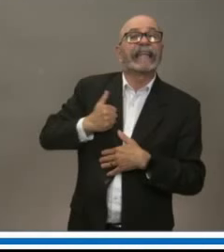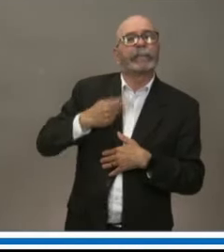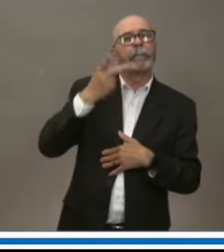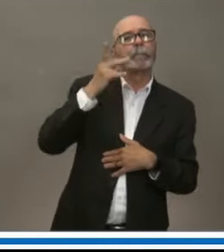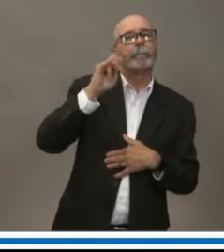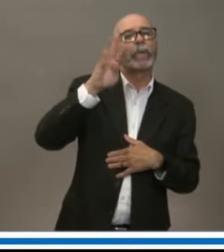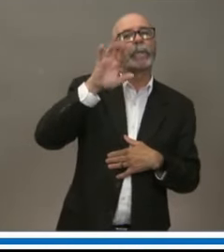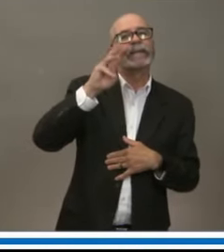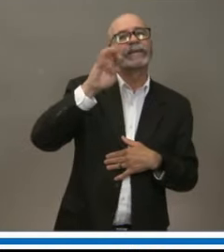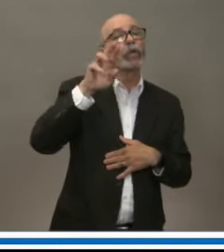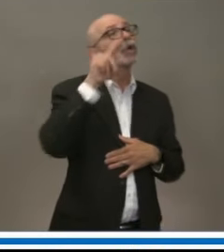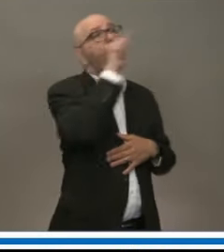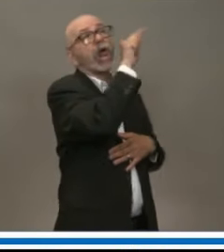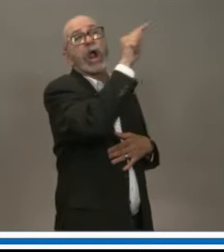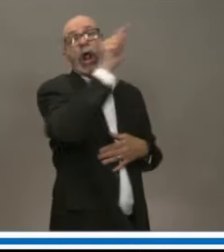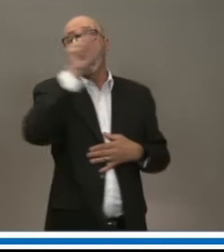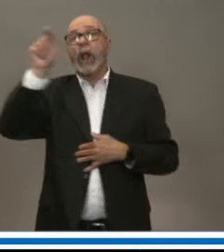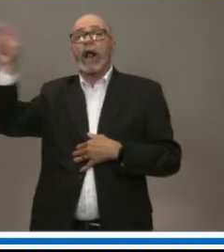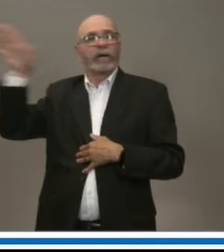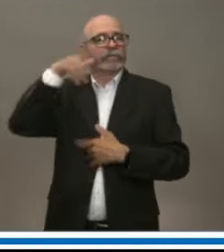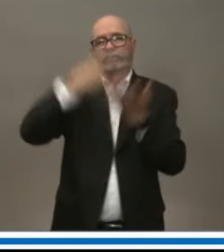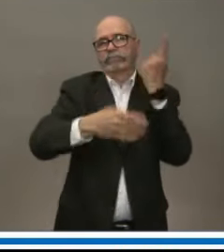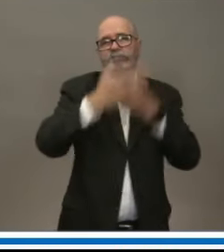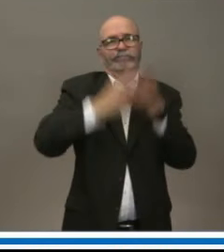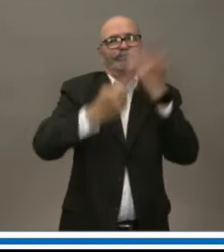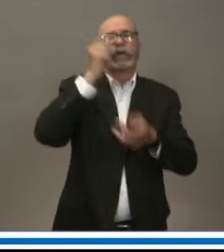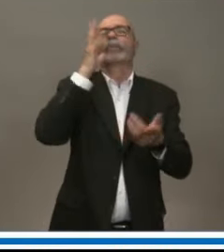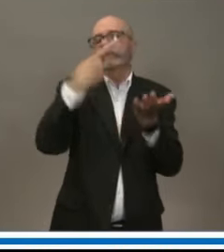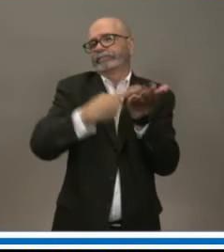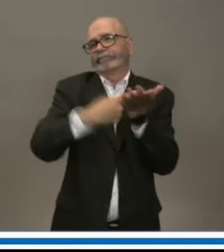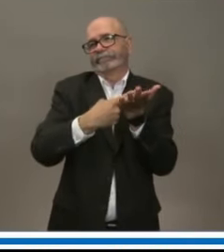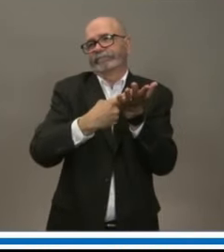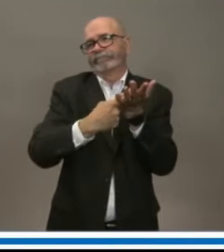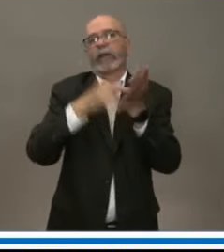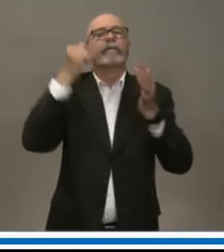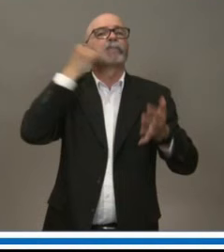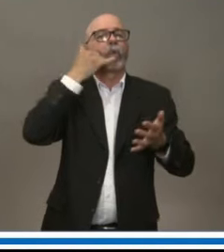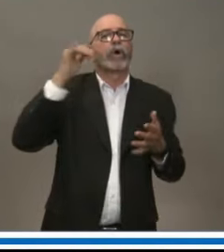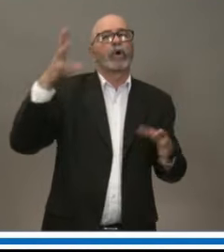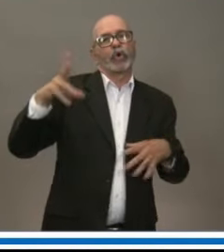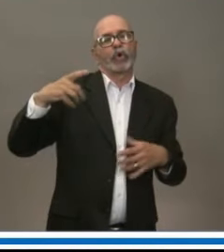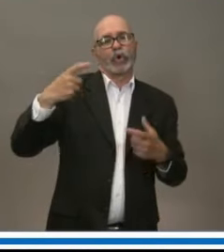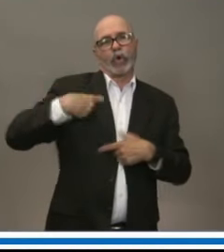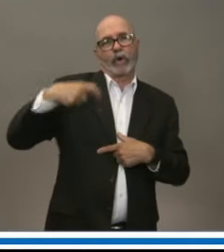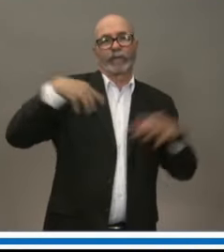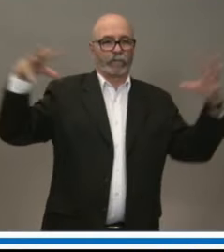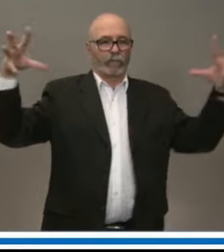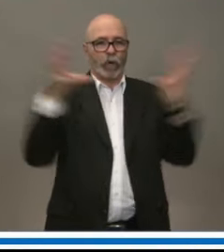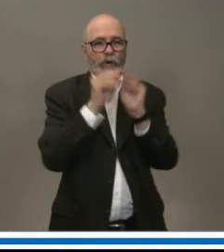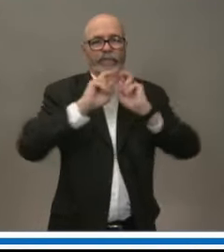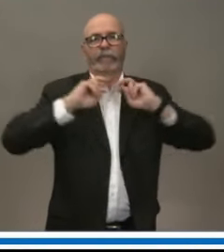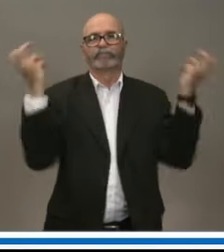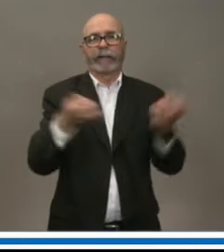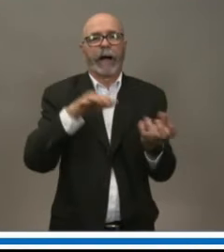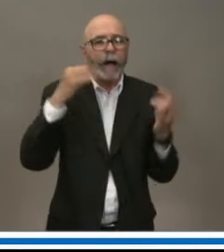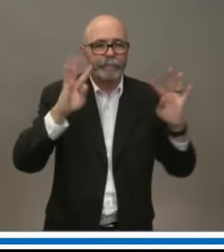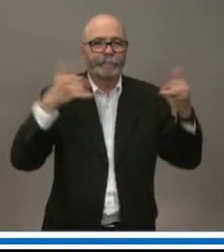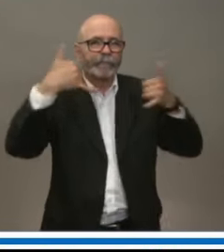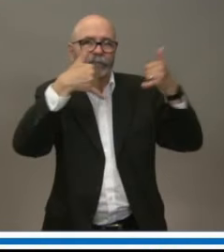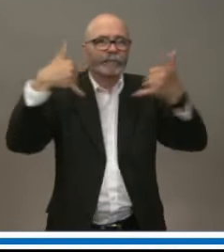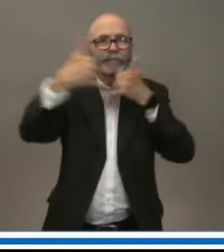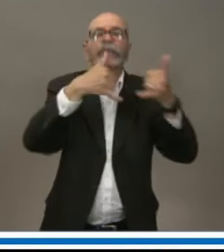are critical. We will look at some of the programming that the federal government has been talking about over the last number of days and see how